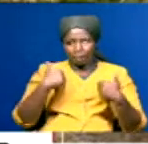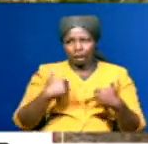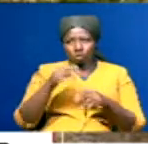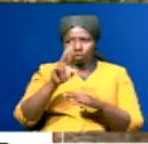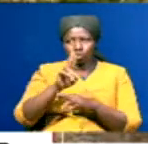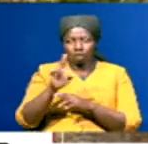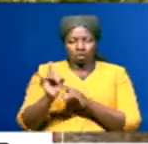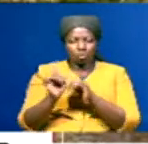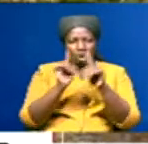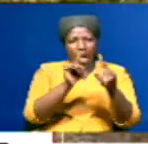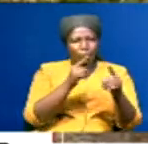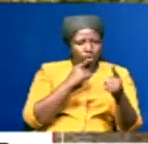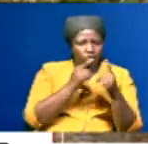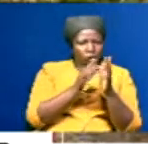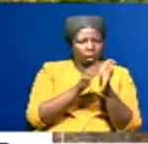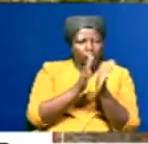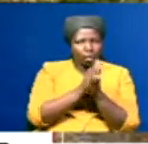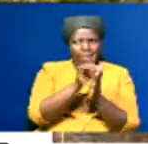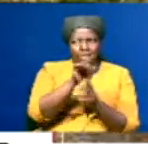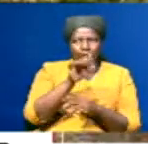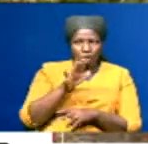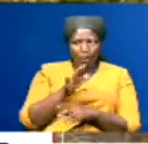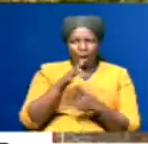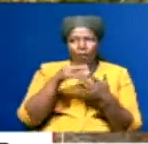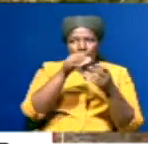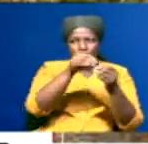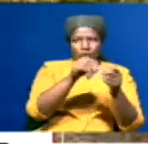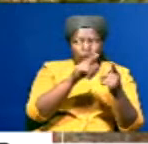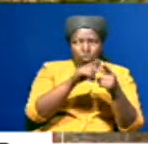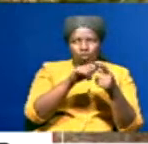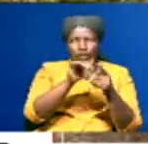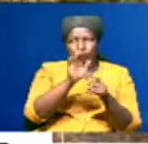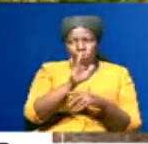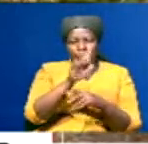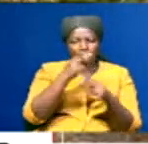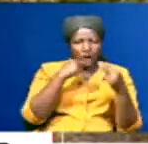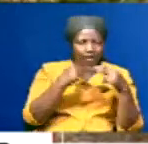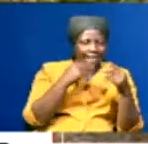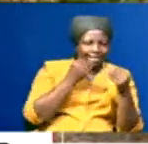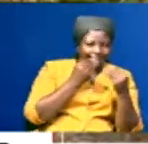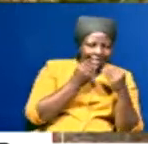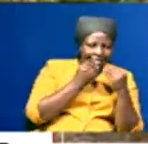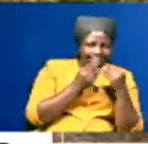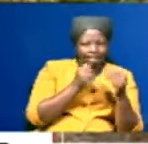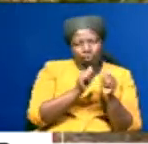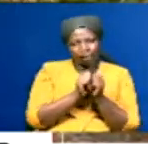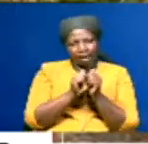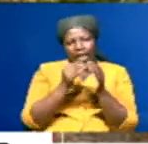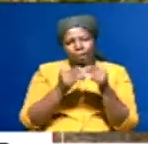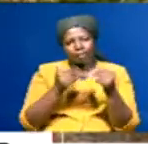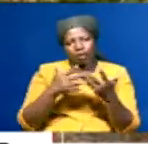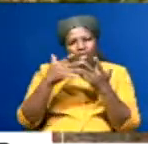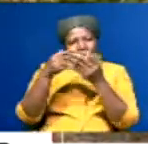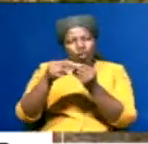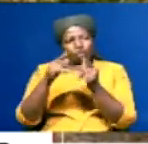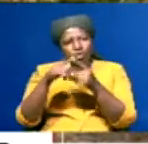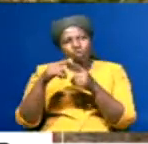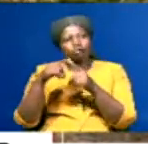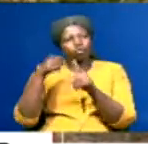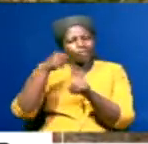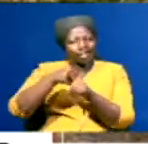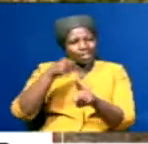to her, and we go to her hotel and we eat it together before they go to this fighting for